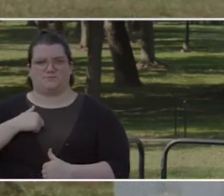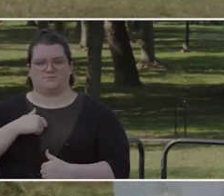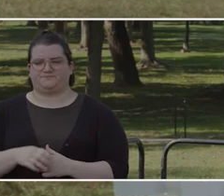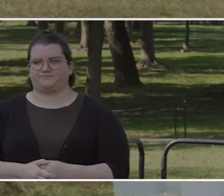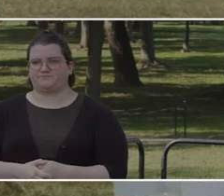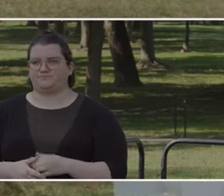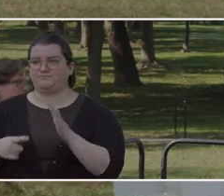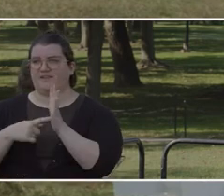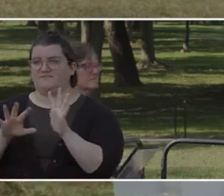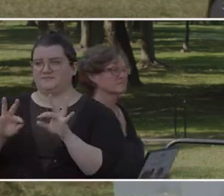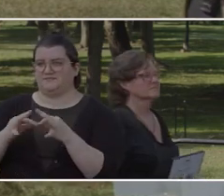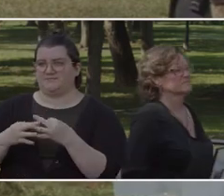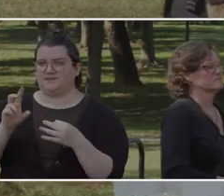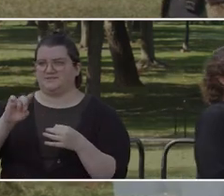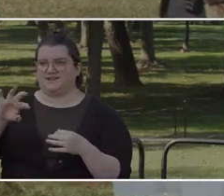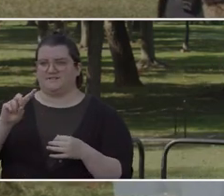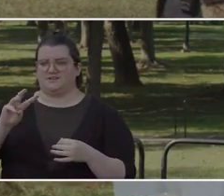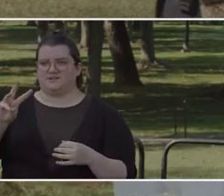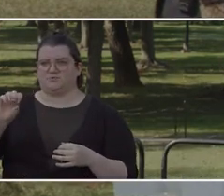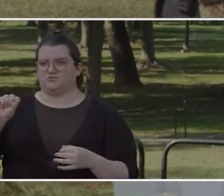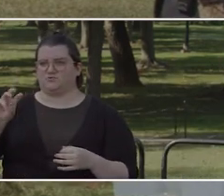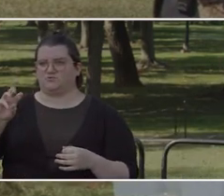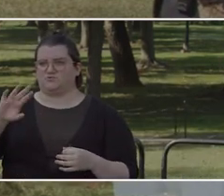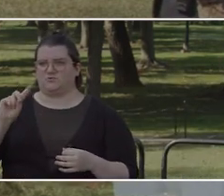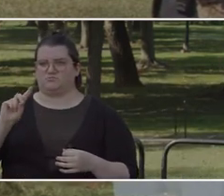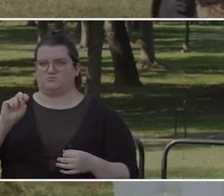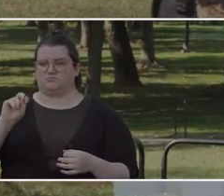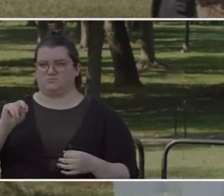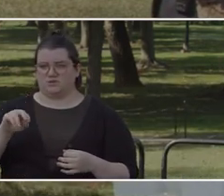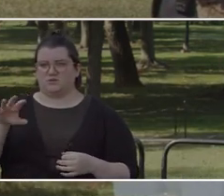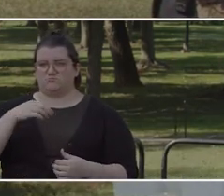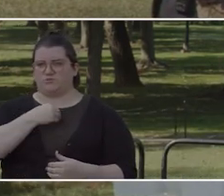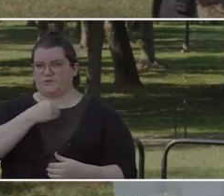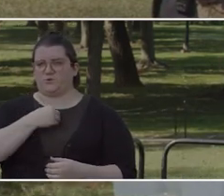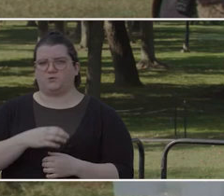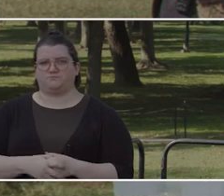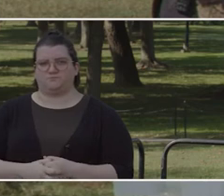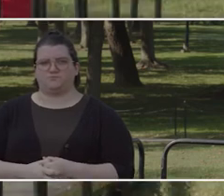On behalf of his family, David W. Swarthout, Marine Corps.